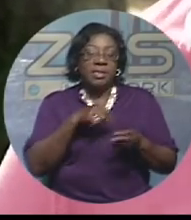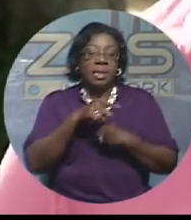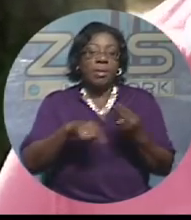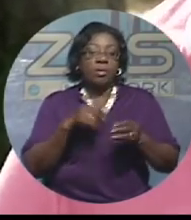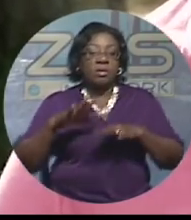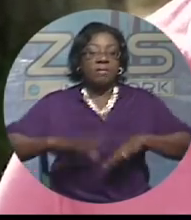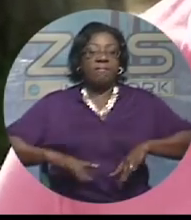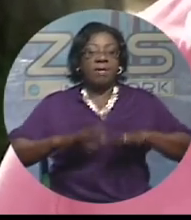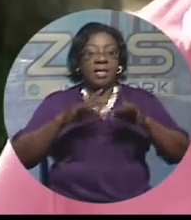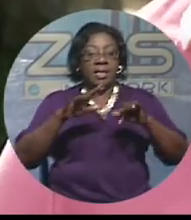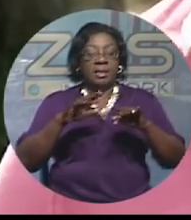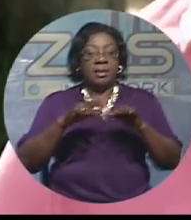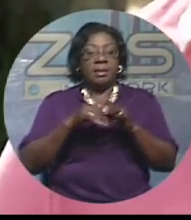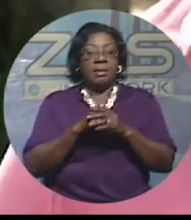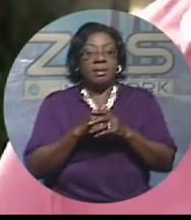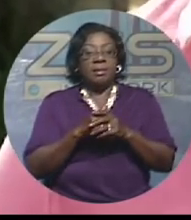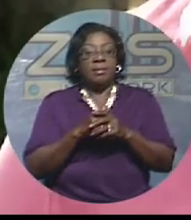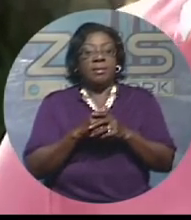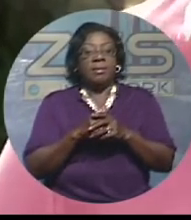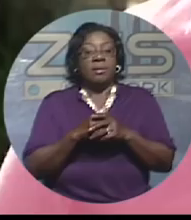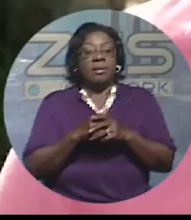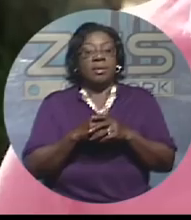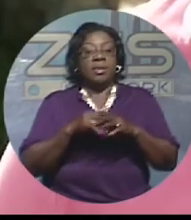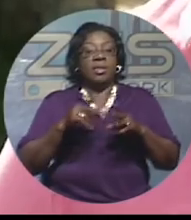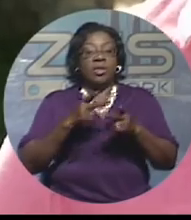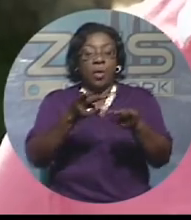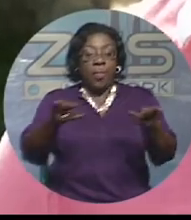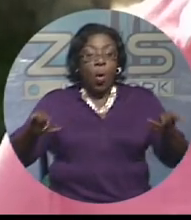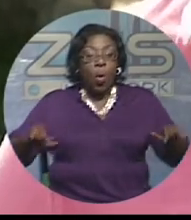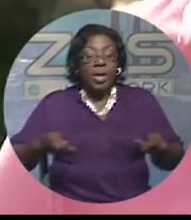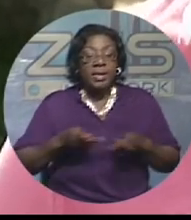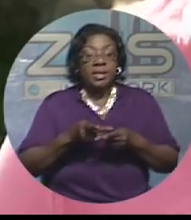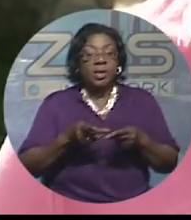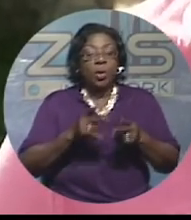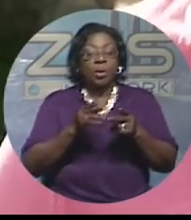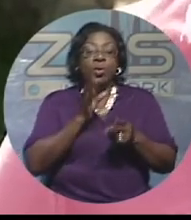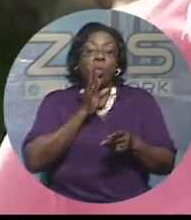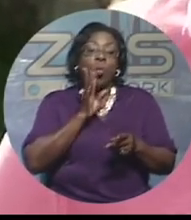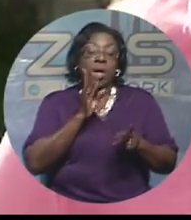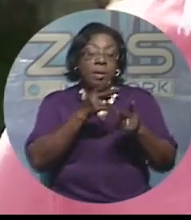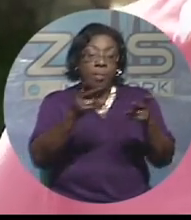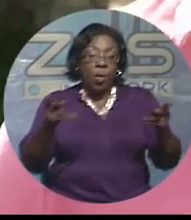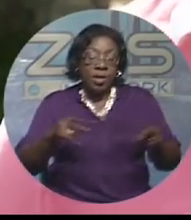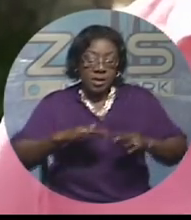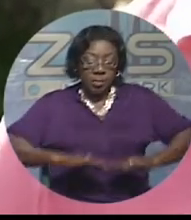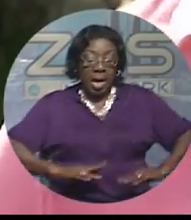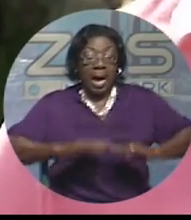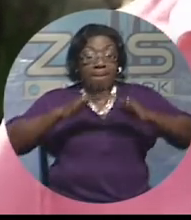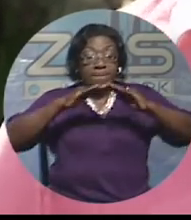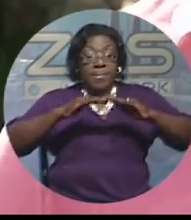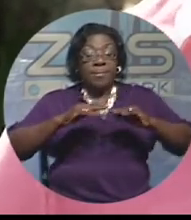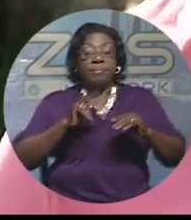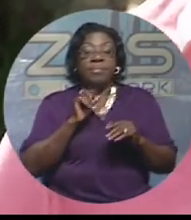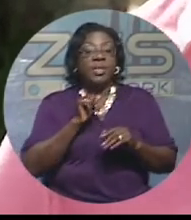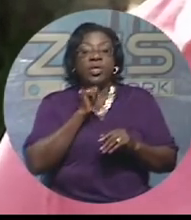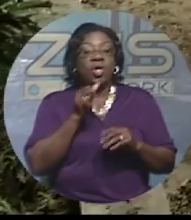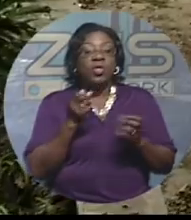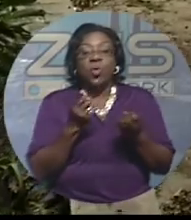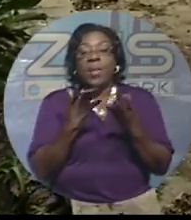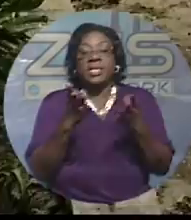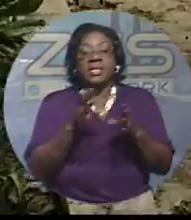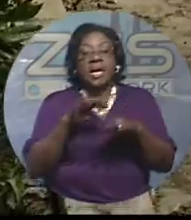the ponds were a bit up to its max, but nothing major where it had to like enter into our main offices or anything like